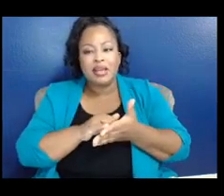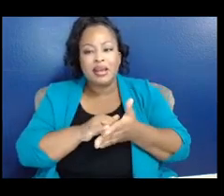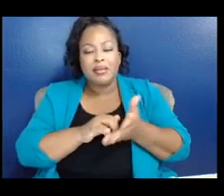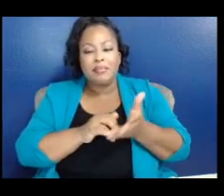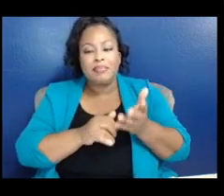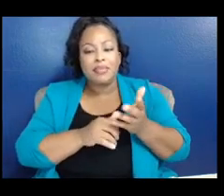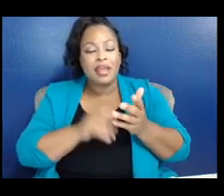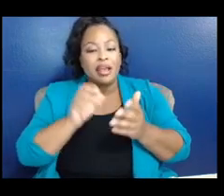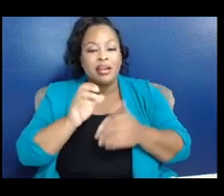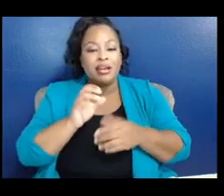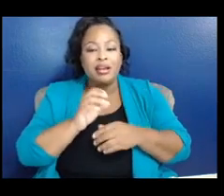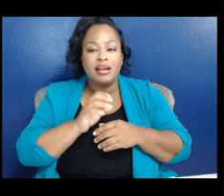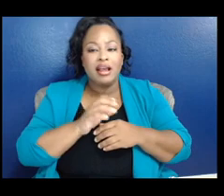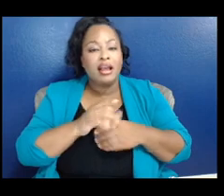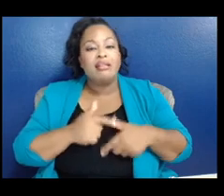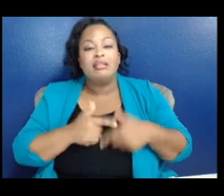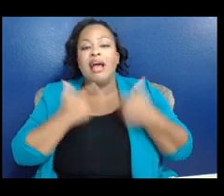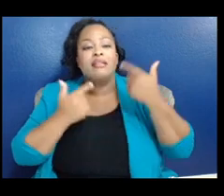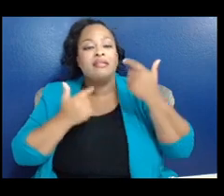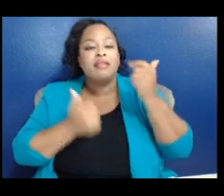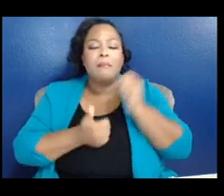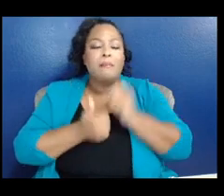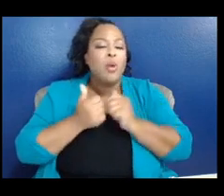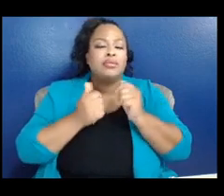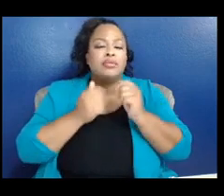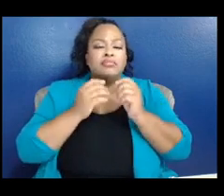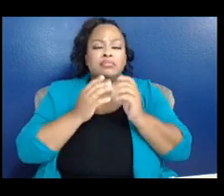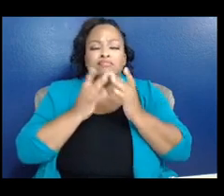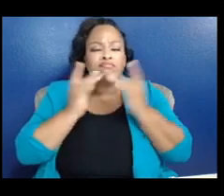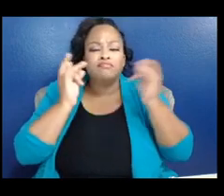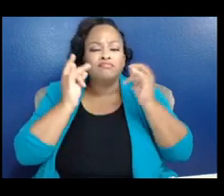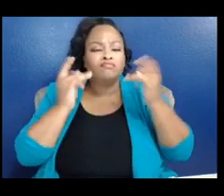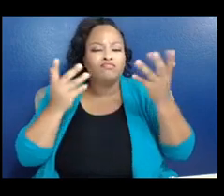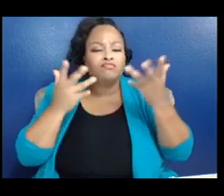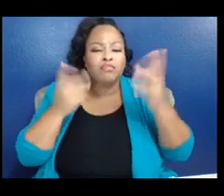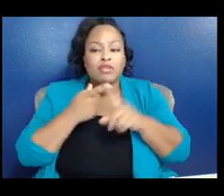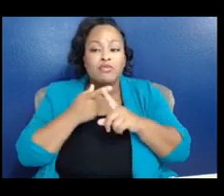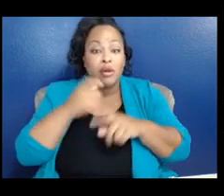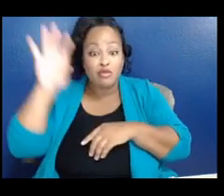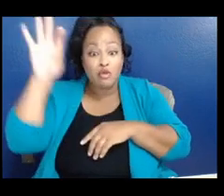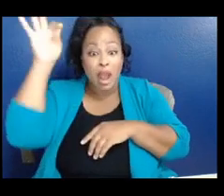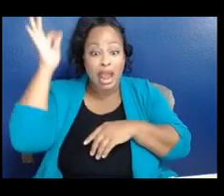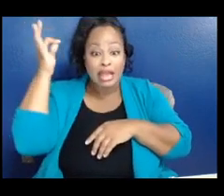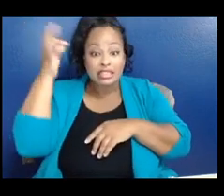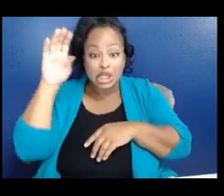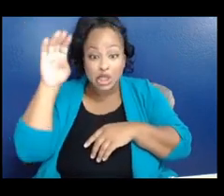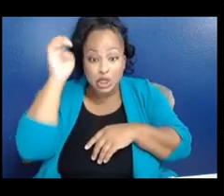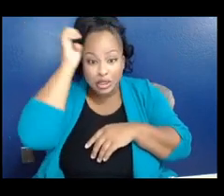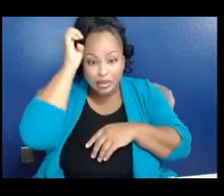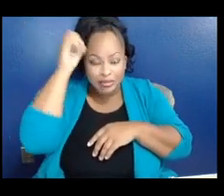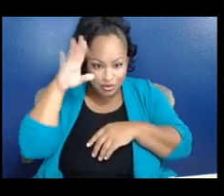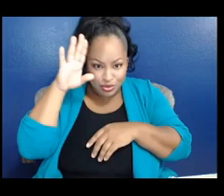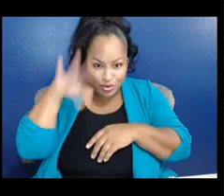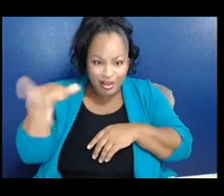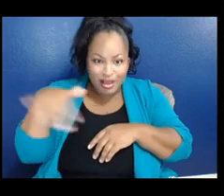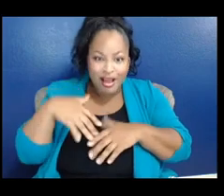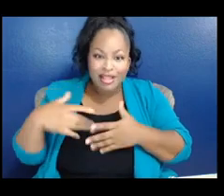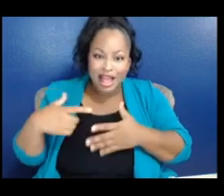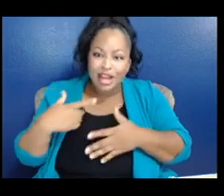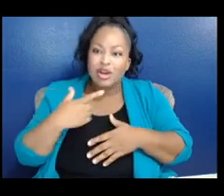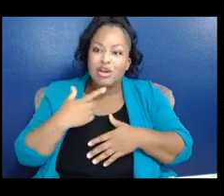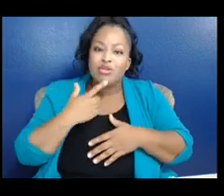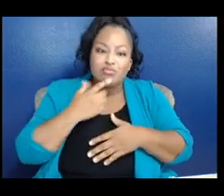the delicacies of life in the culinary world are, you know, from France or from Europe. And as we all know, it's a lot of bread,